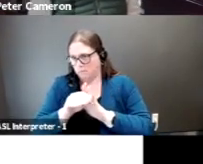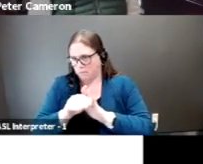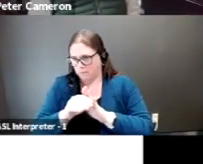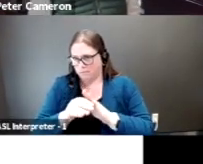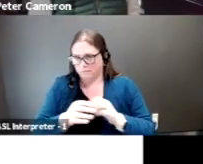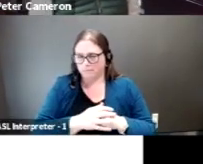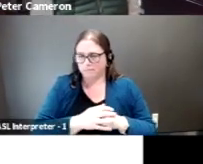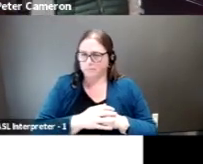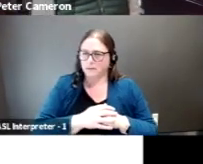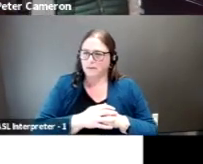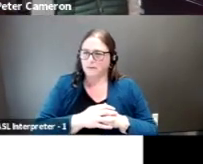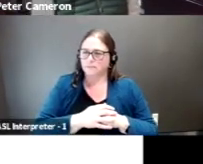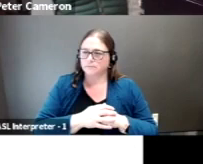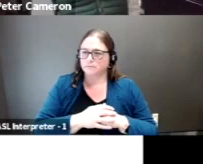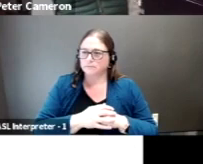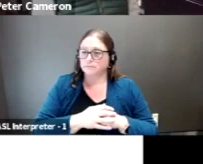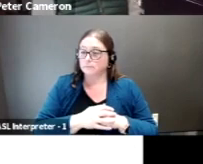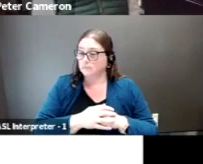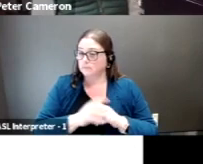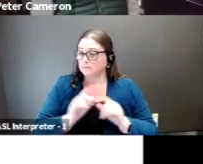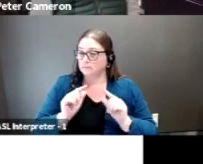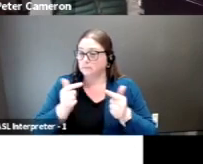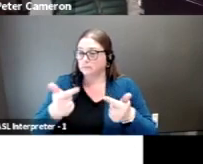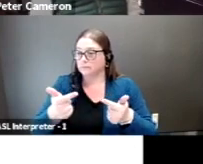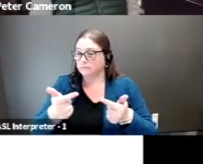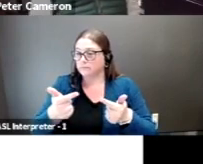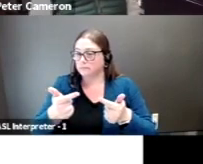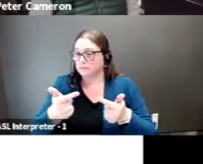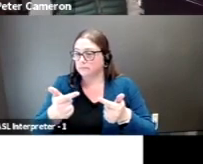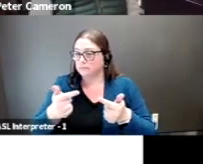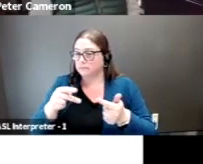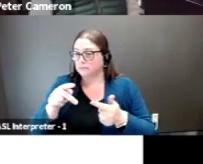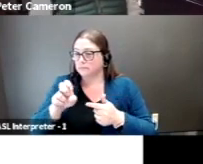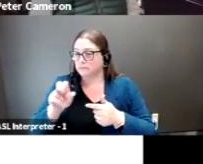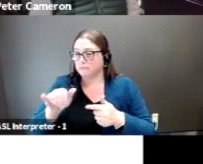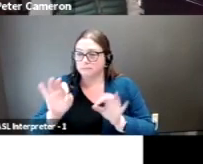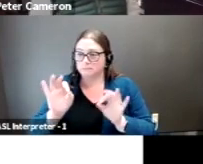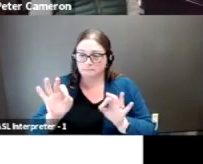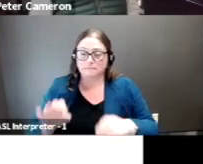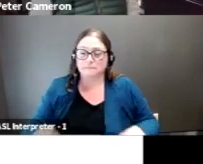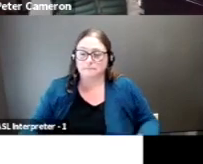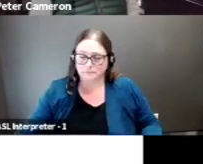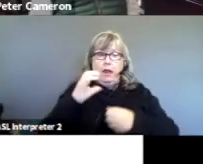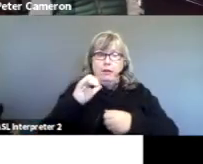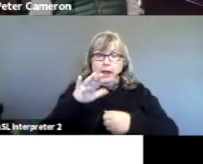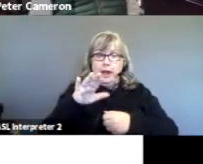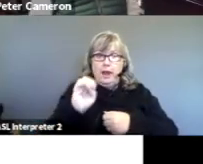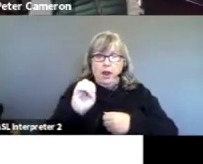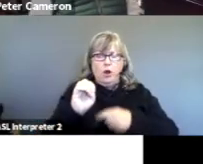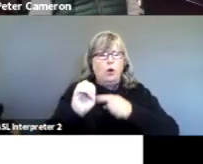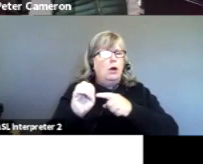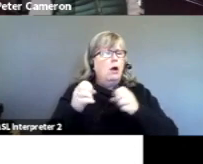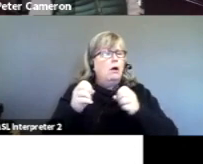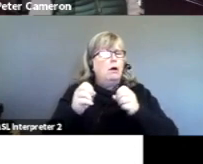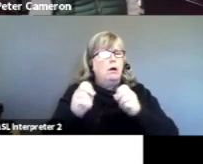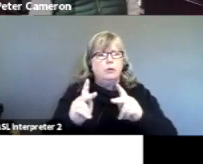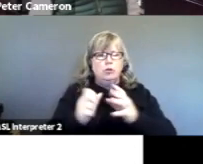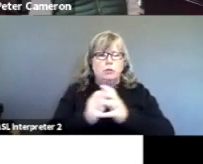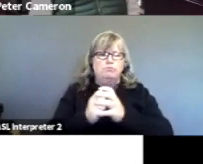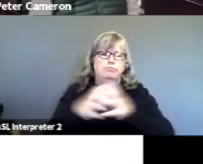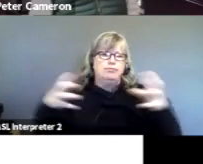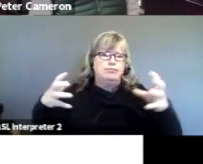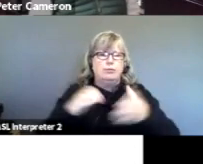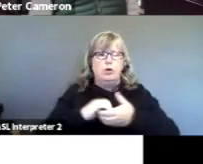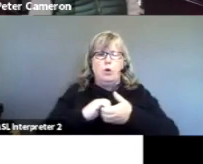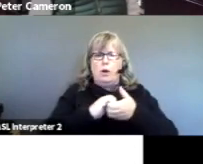Healthcare is great potential for growth of co-ops. And again,